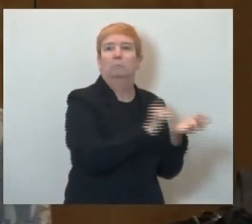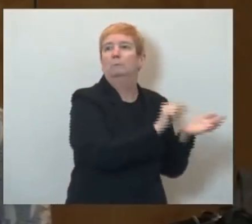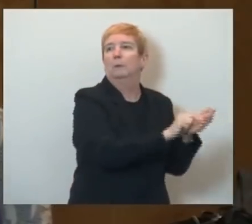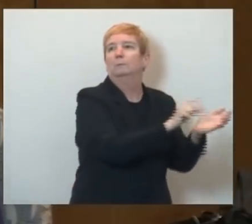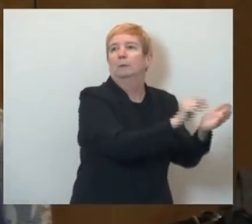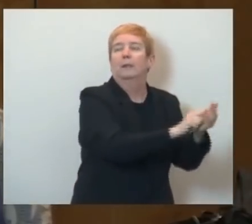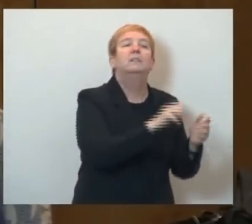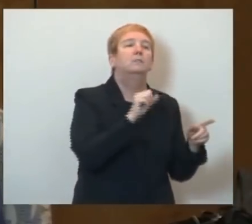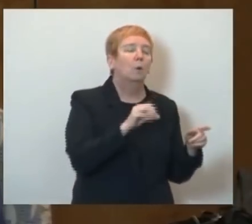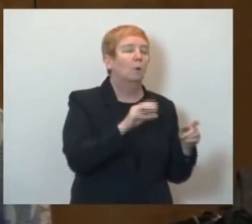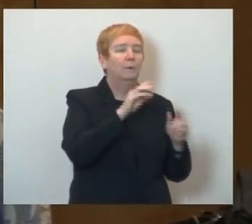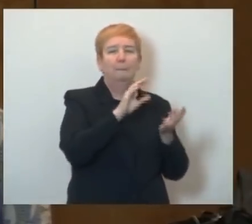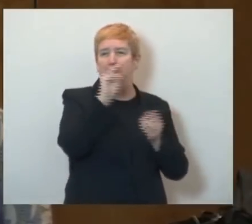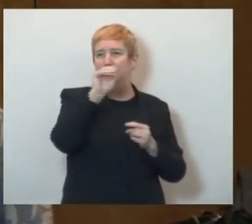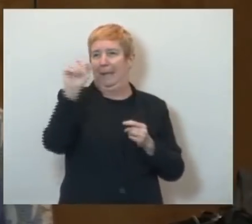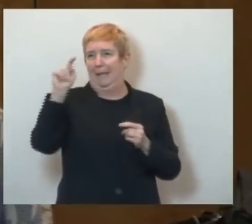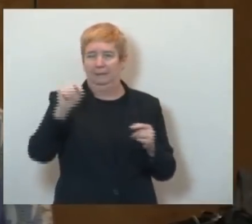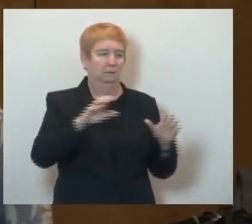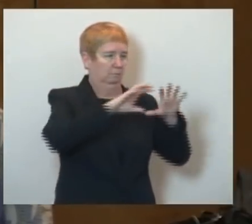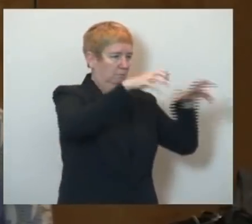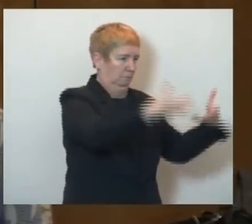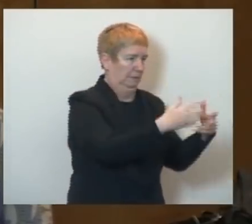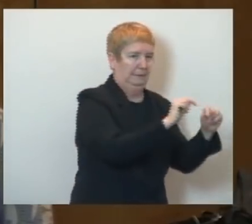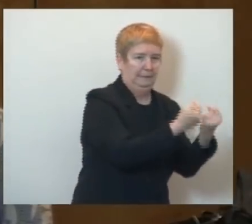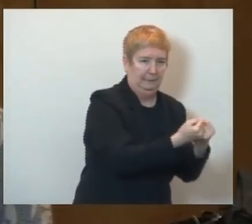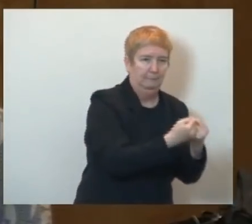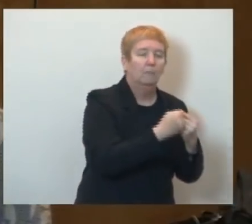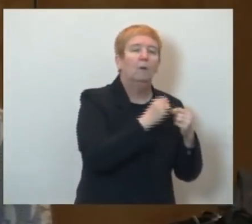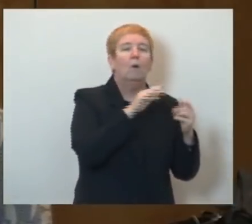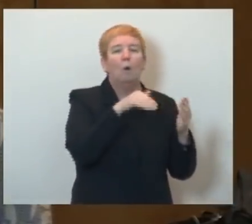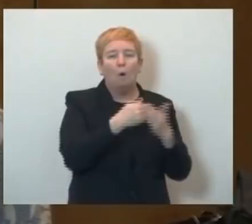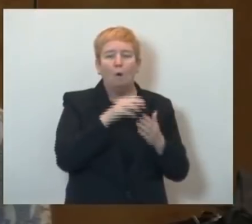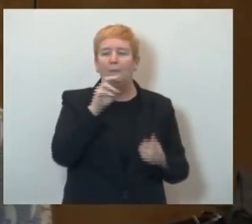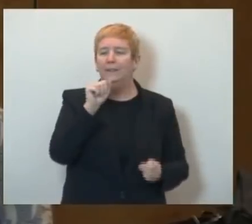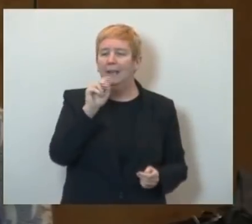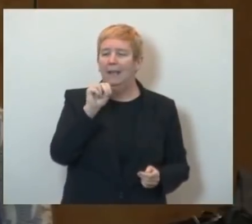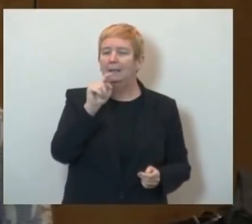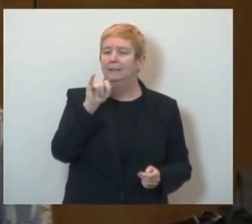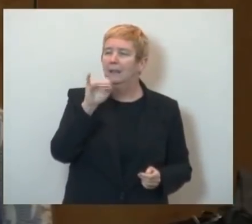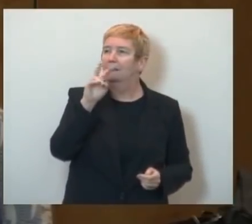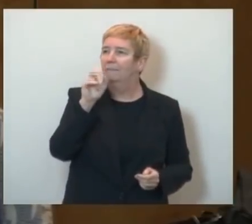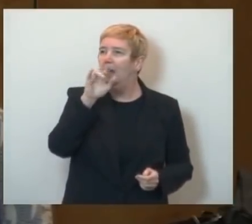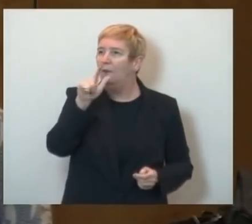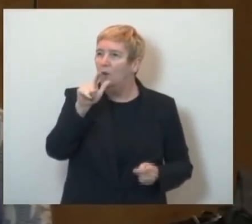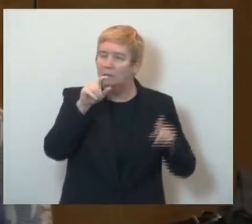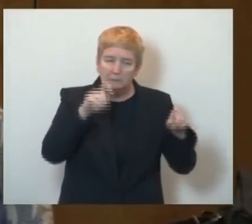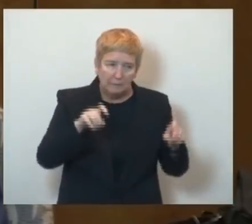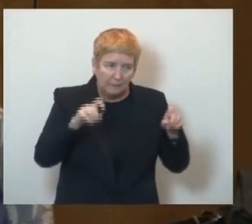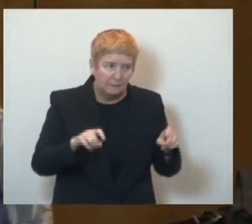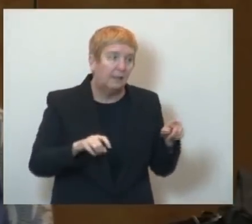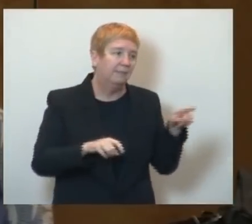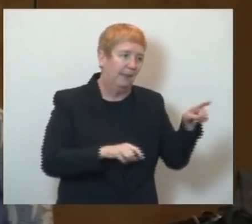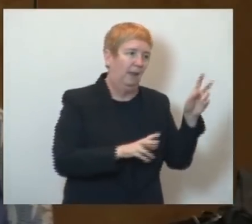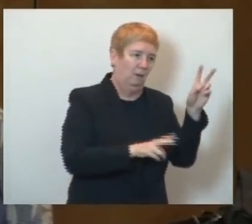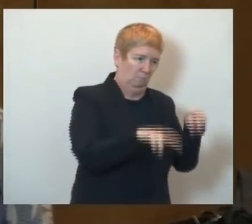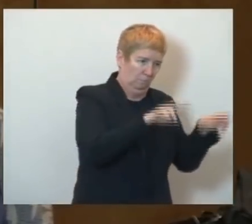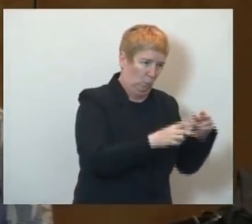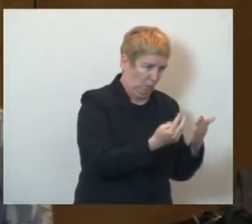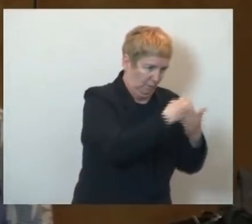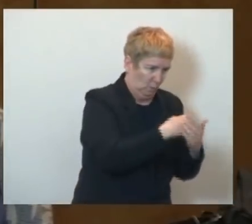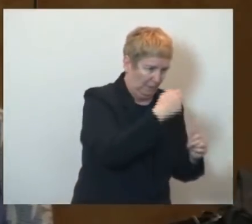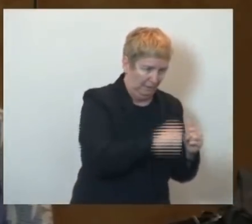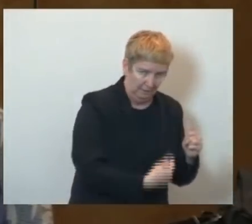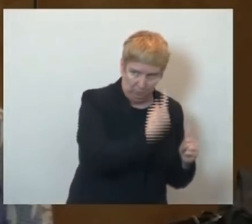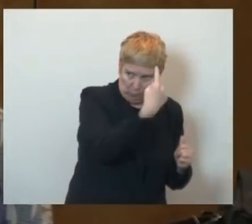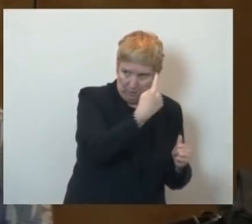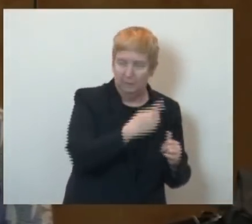MAT therapeutics team, with respect to all the antivirals, not just remdesivir, they are looking at each one. They're